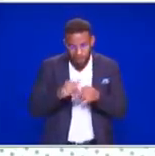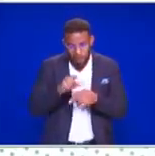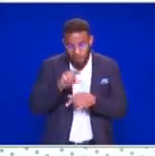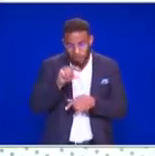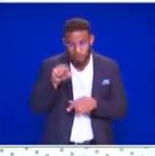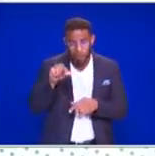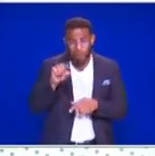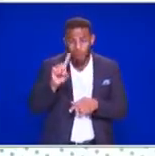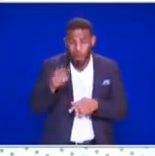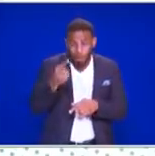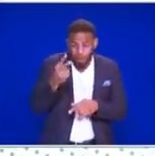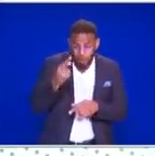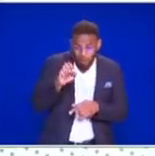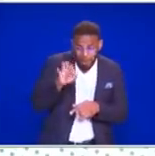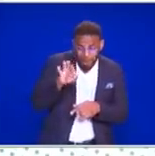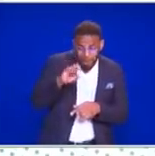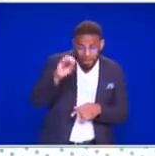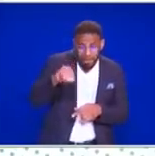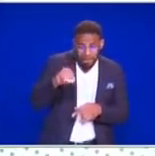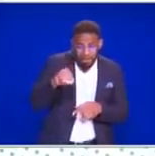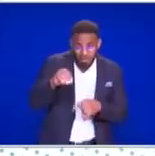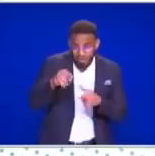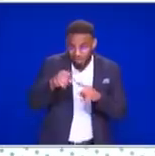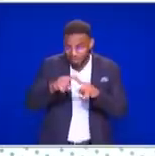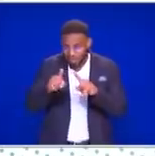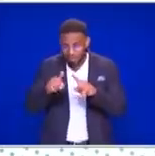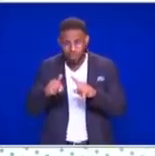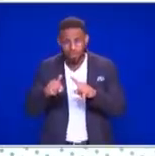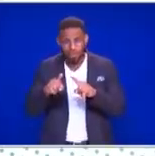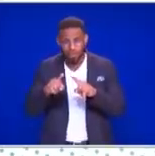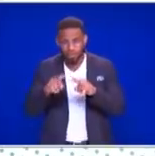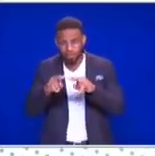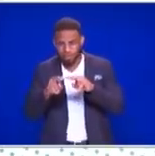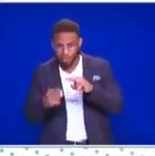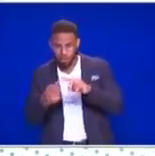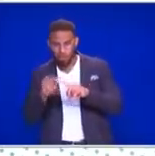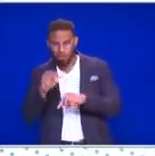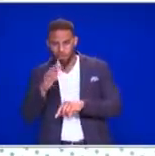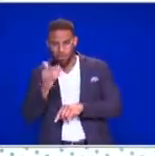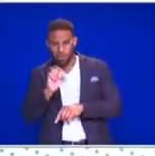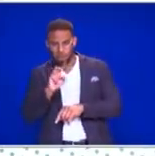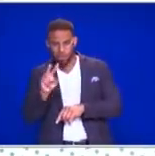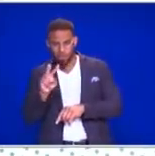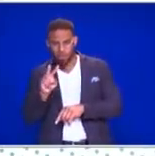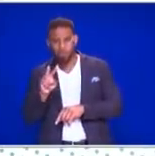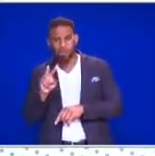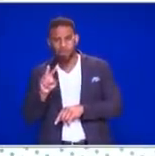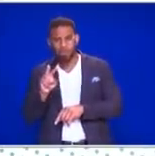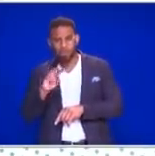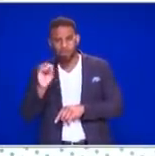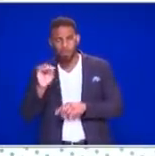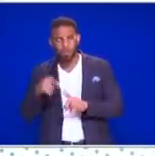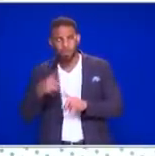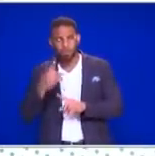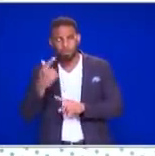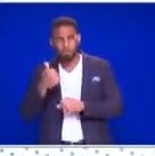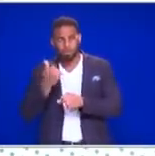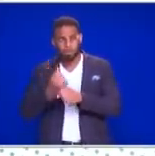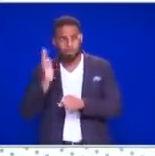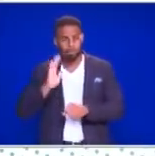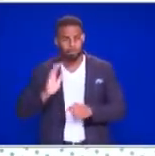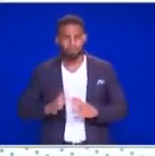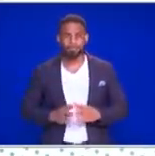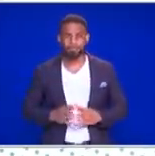2020 to only a 2.9 percentage point difference, down from 15.2 percentage points 10 years ago.